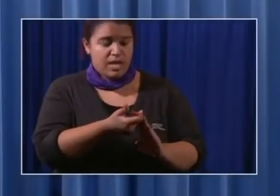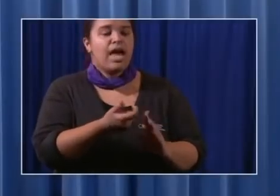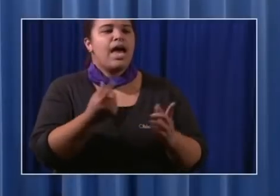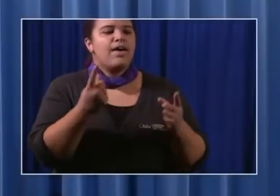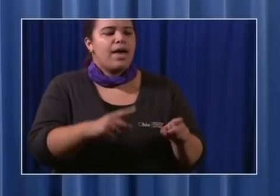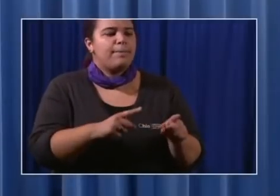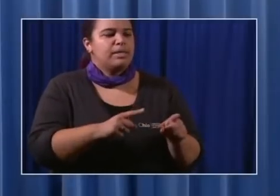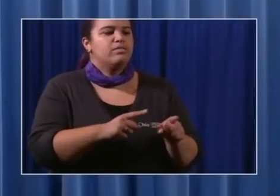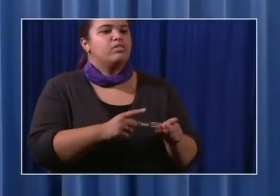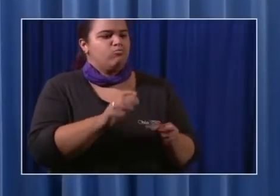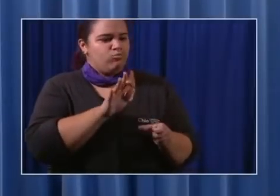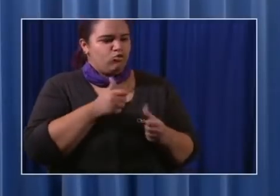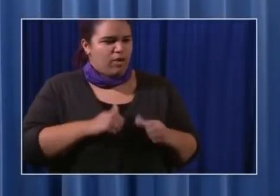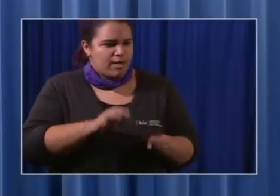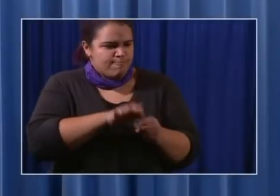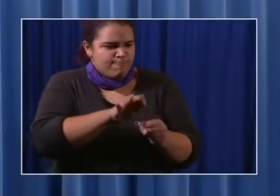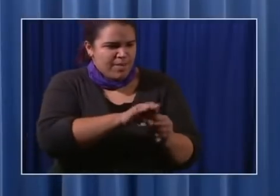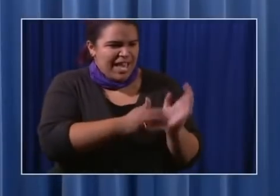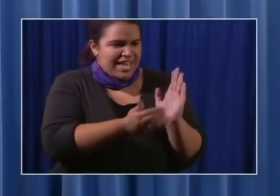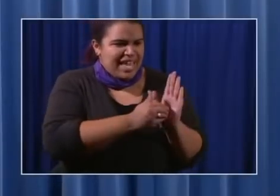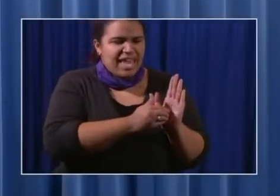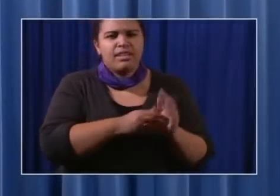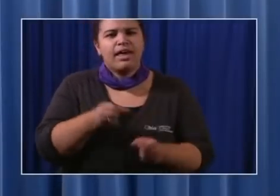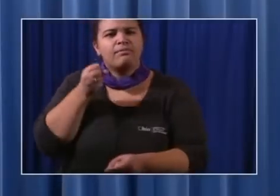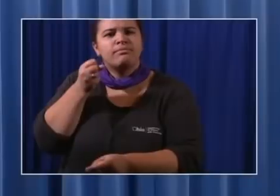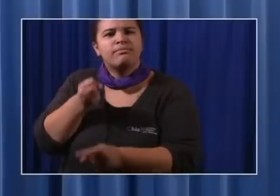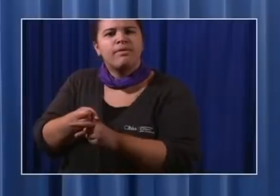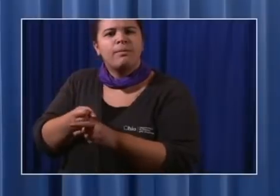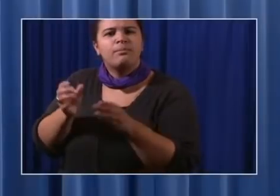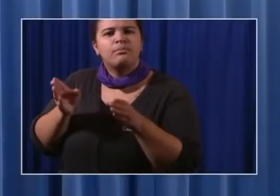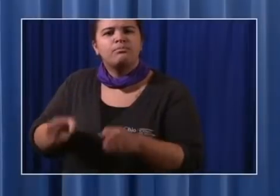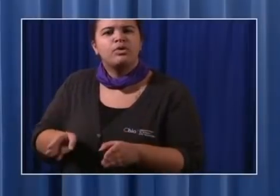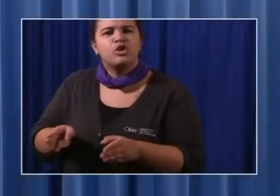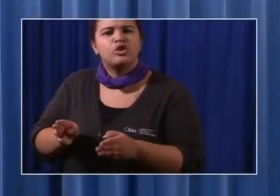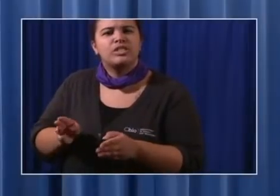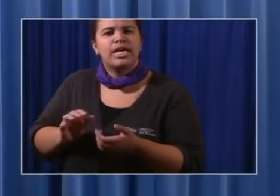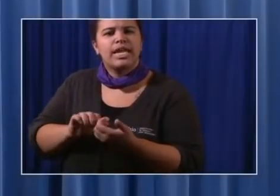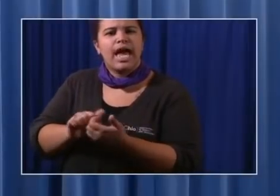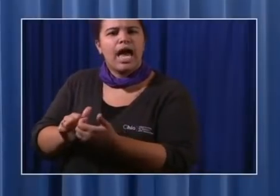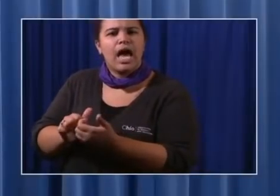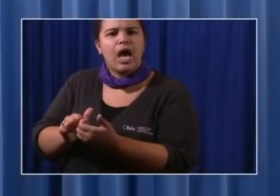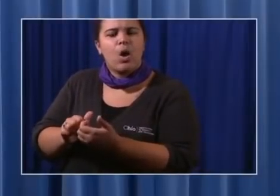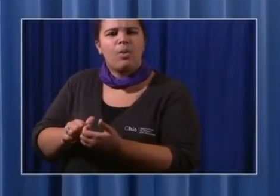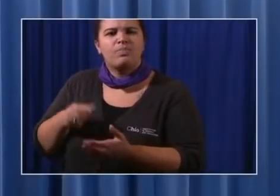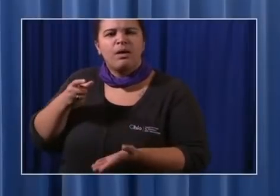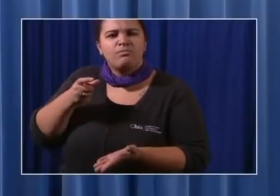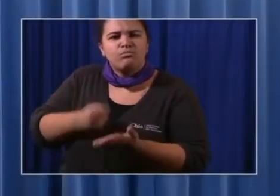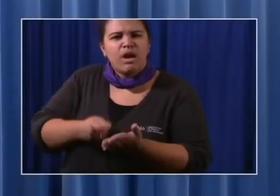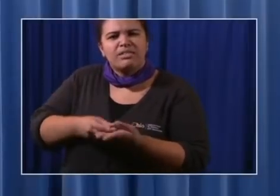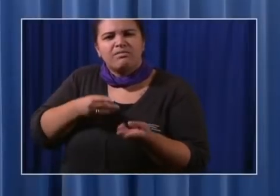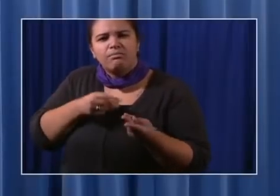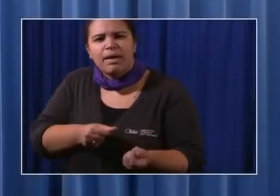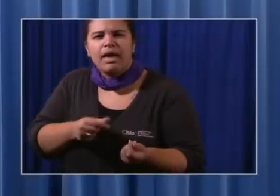mean during the investigation for the average person that is a customer of Energy First?